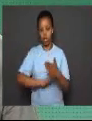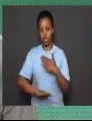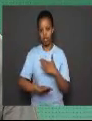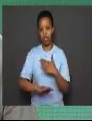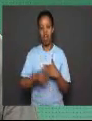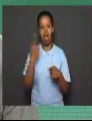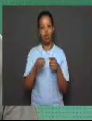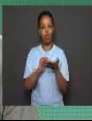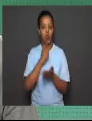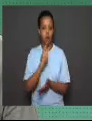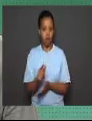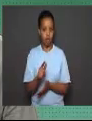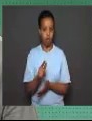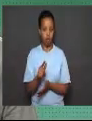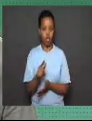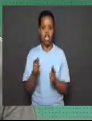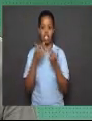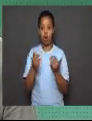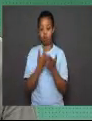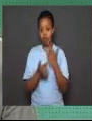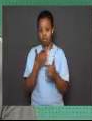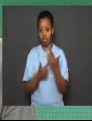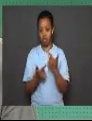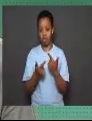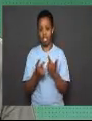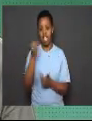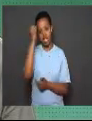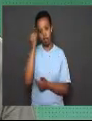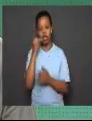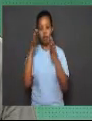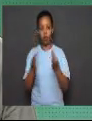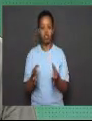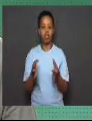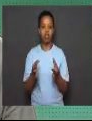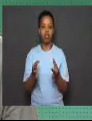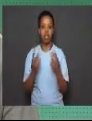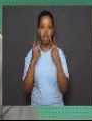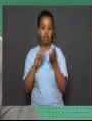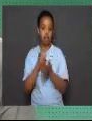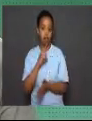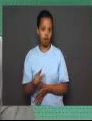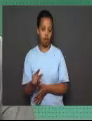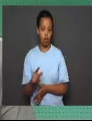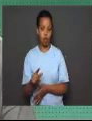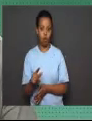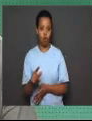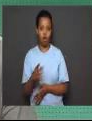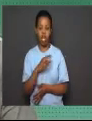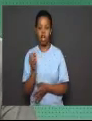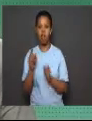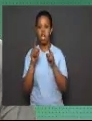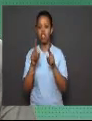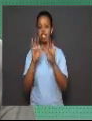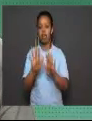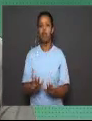have discussed the mammalian method of sexual determination. It may be surprising for